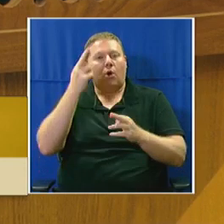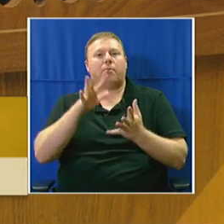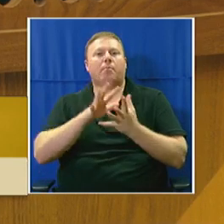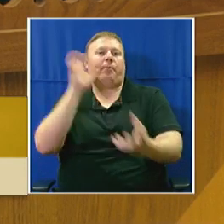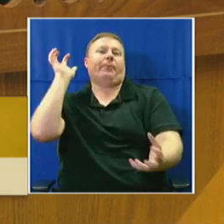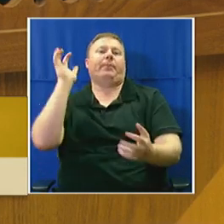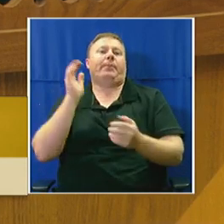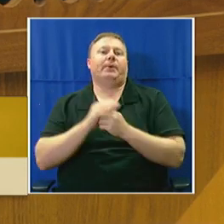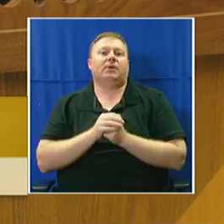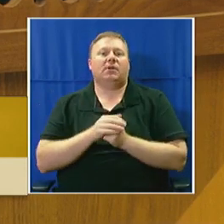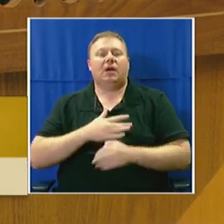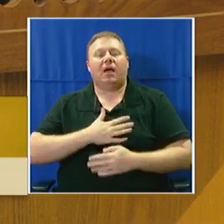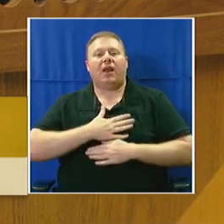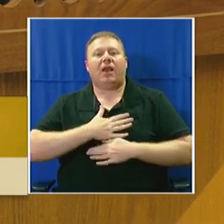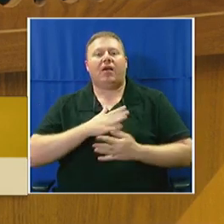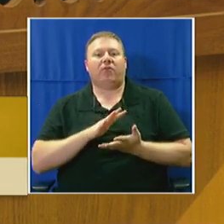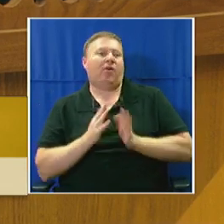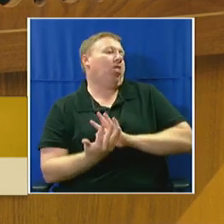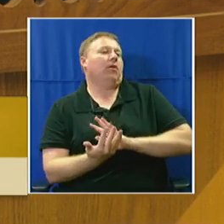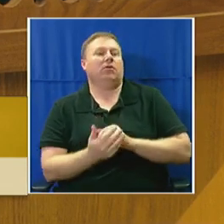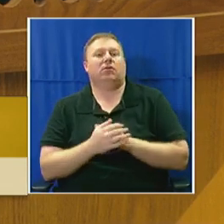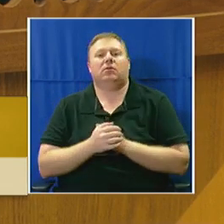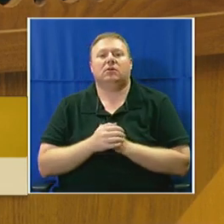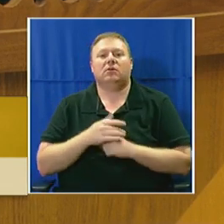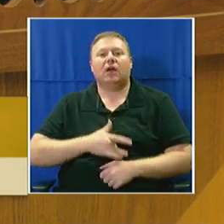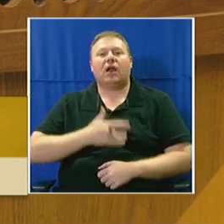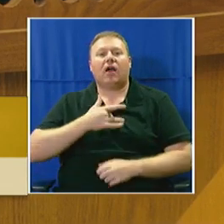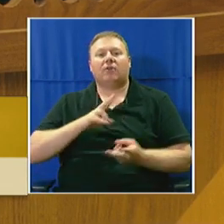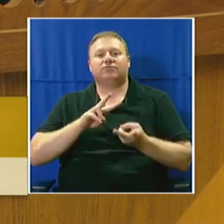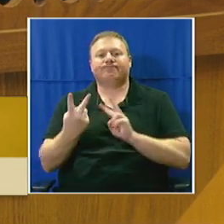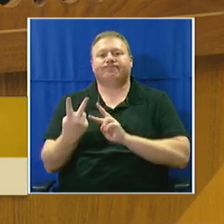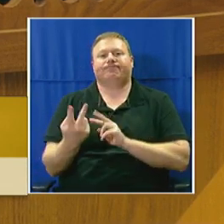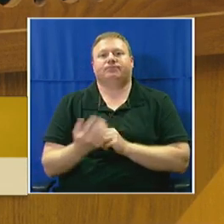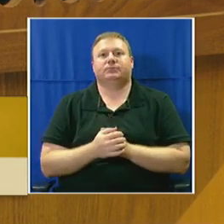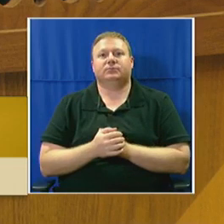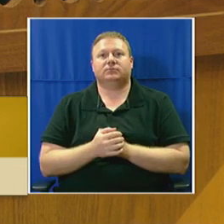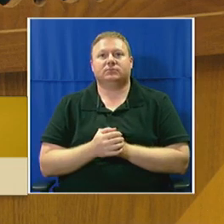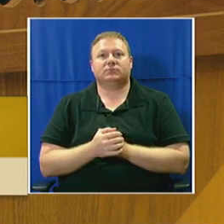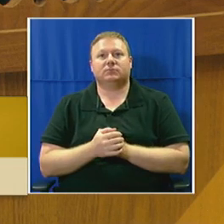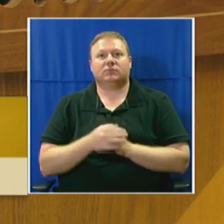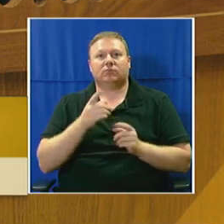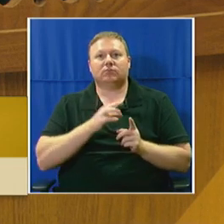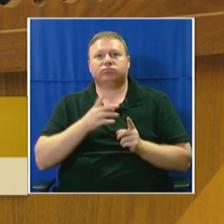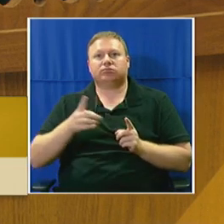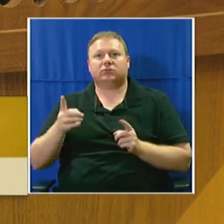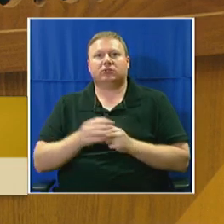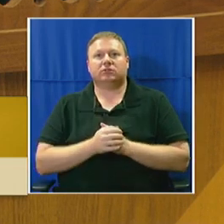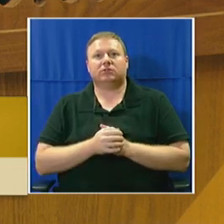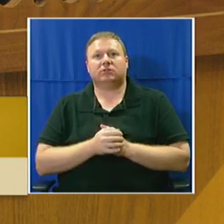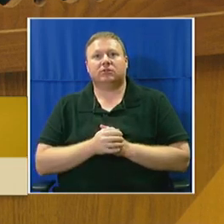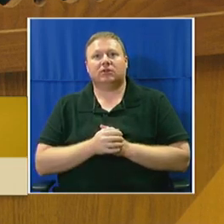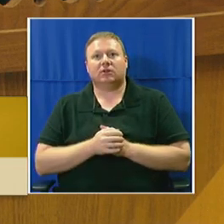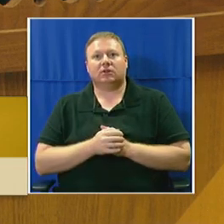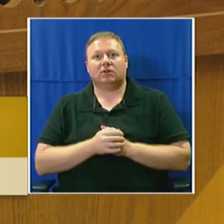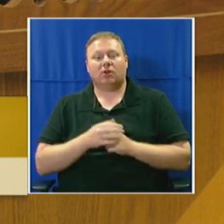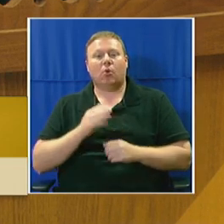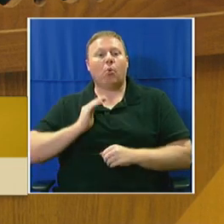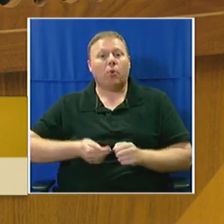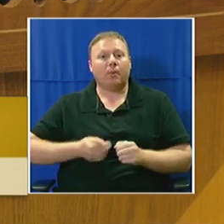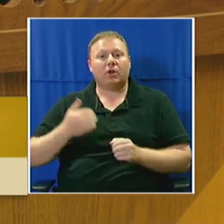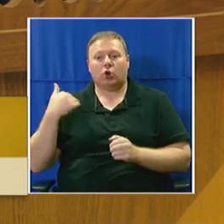children in each of these thousands of cases is a tragic story of lives cut short of confidence destroyed of Dreams